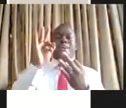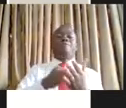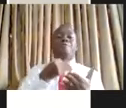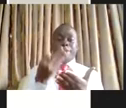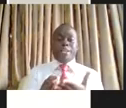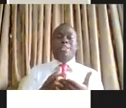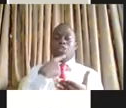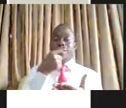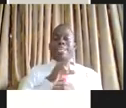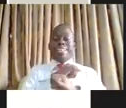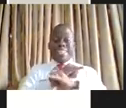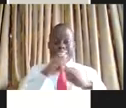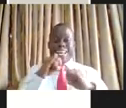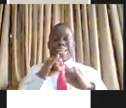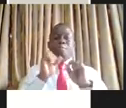CDF,